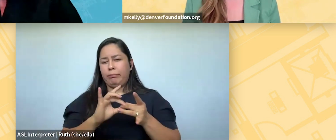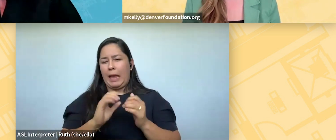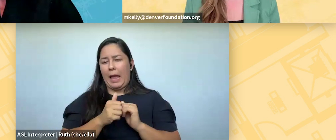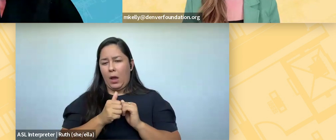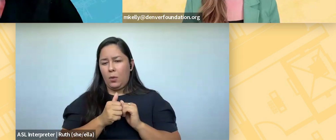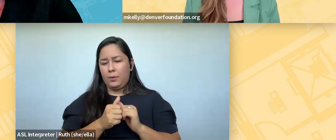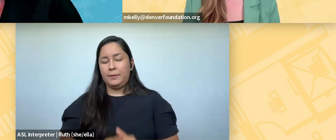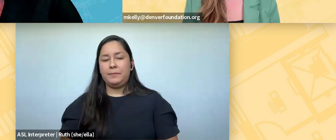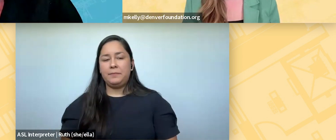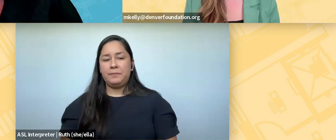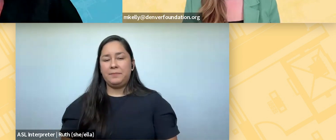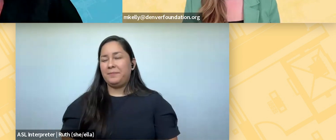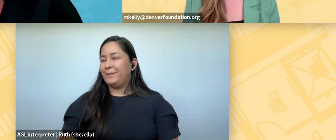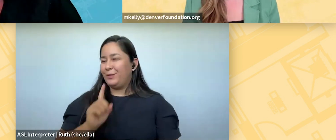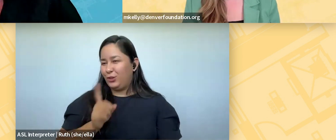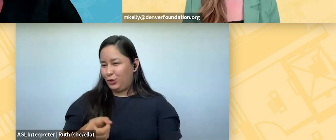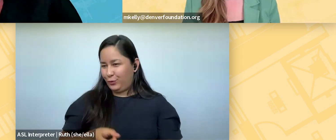Sure.